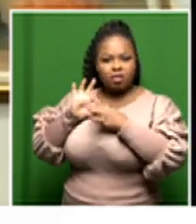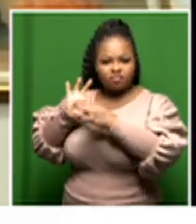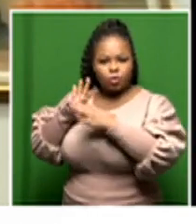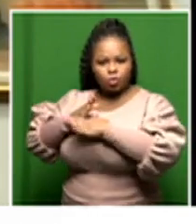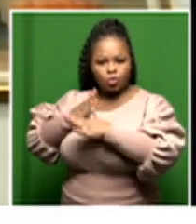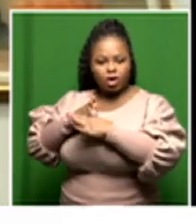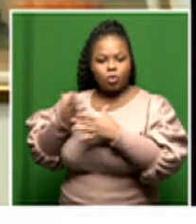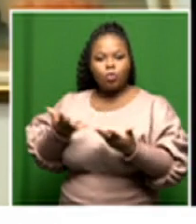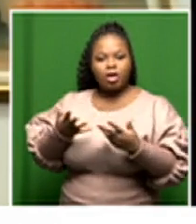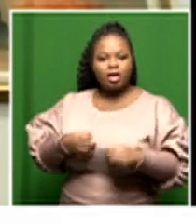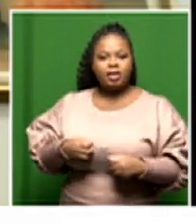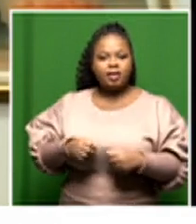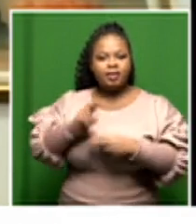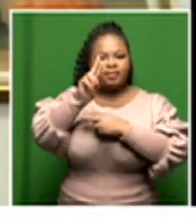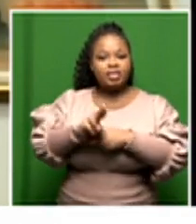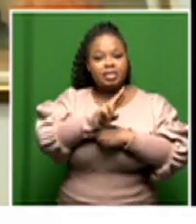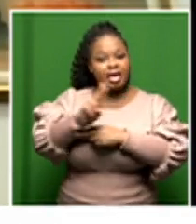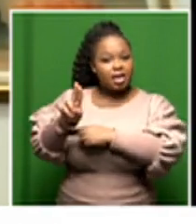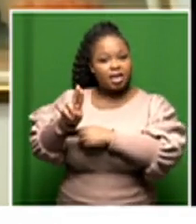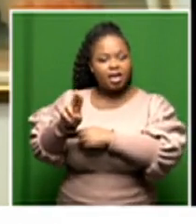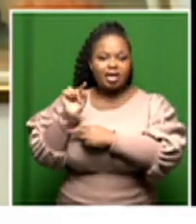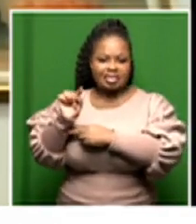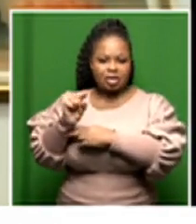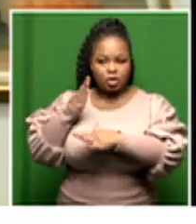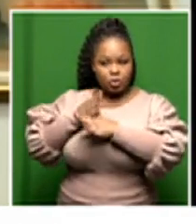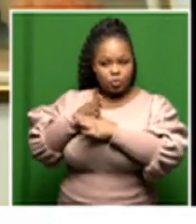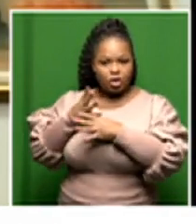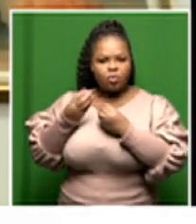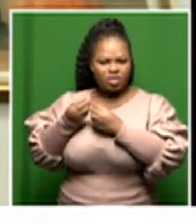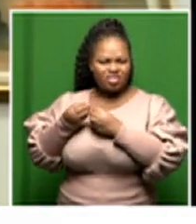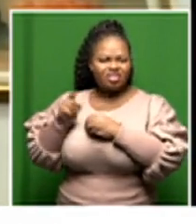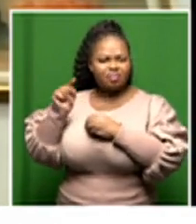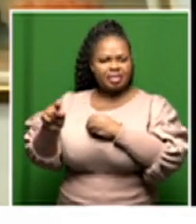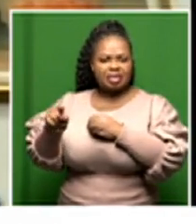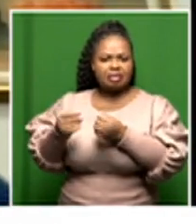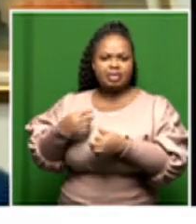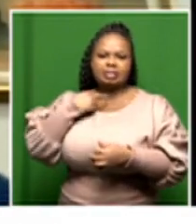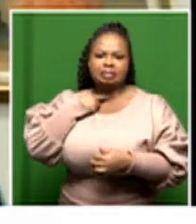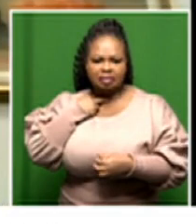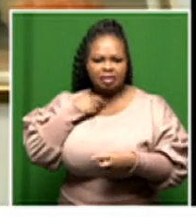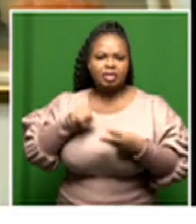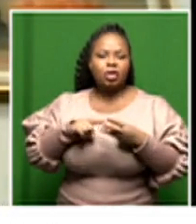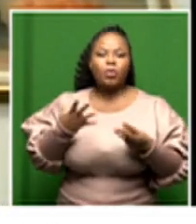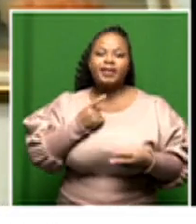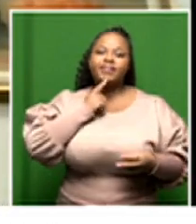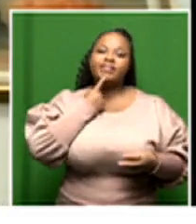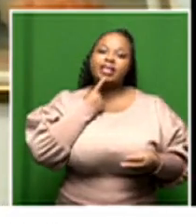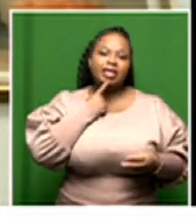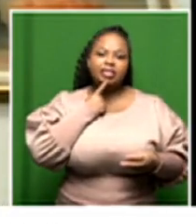Holy See in the Vatican. Yeah. The mission in Helsinki in